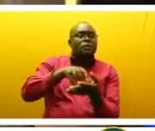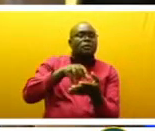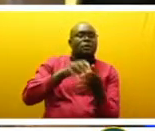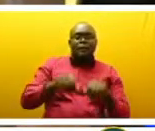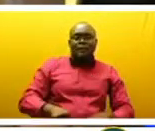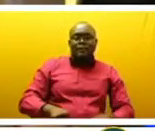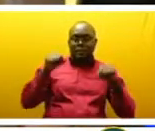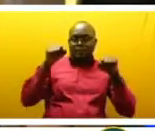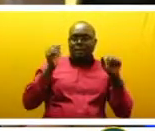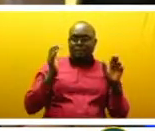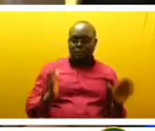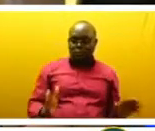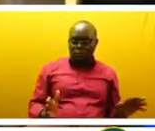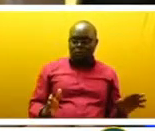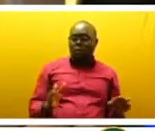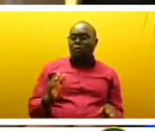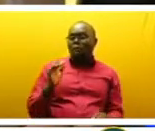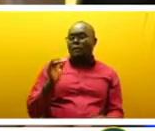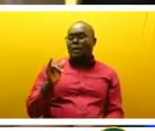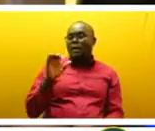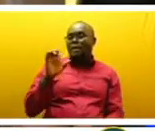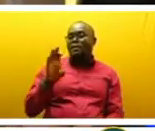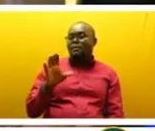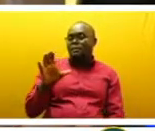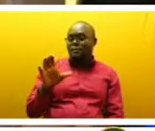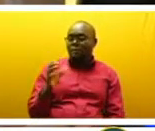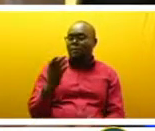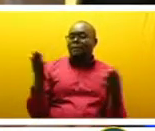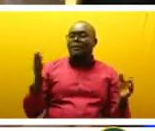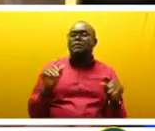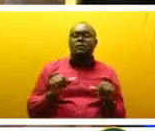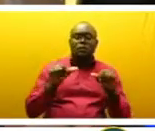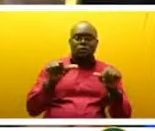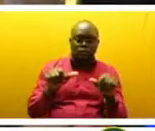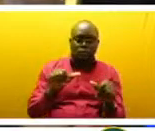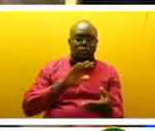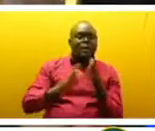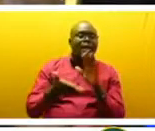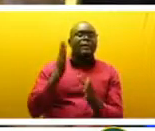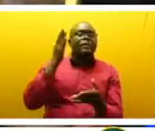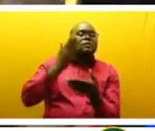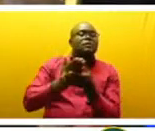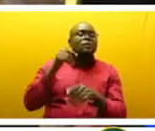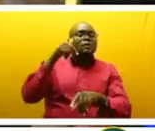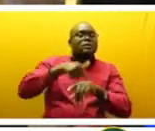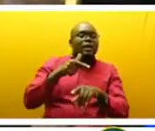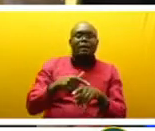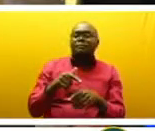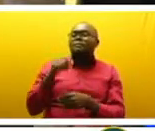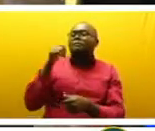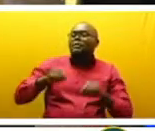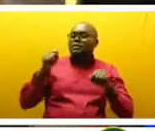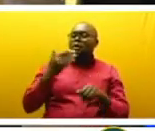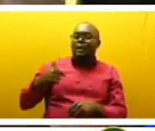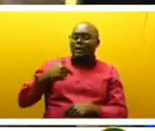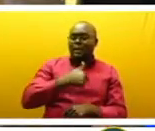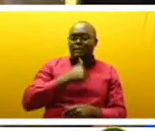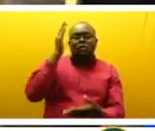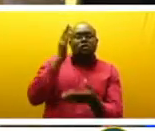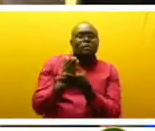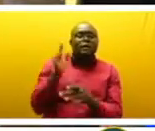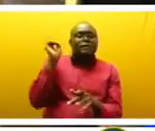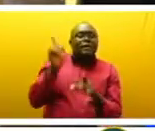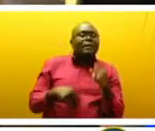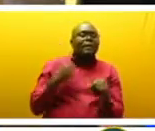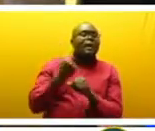the chairperson of the IEBC. Things will go on. Nothing will stop, as the chairman would like us to believe. Everything